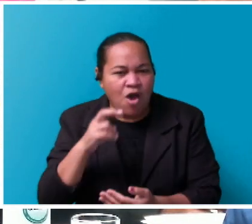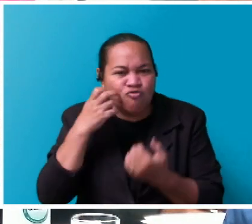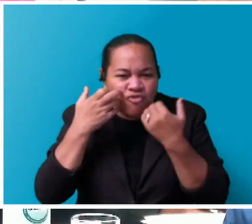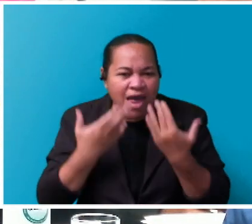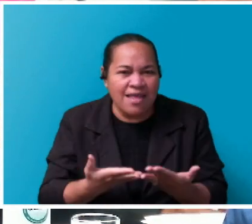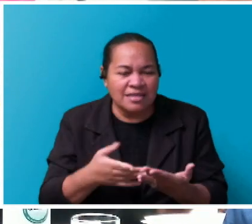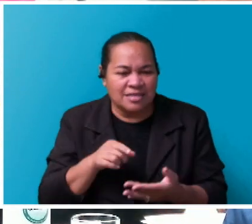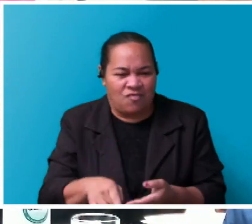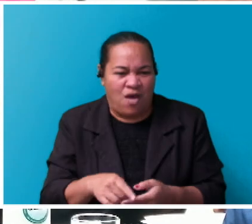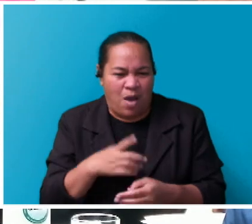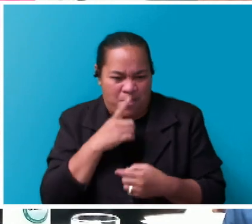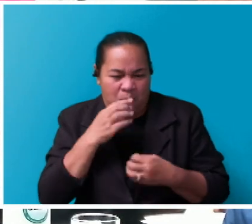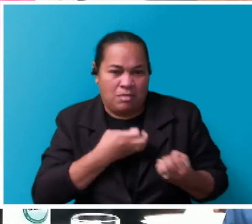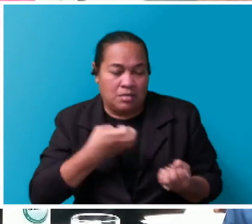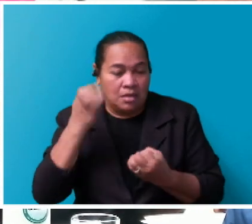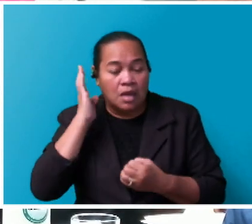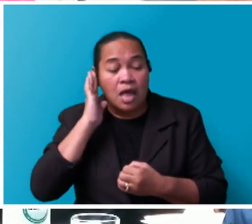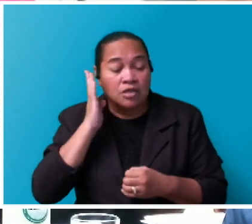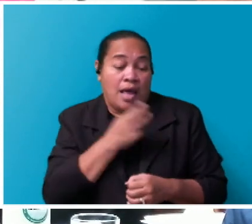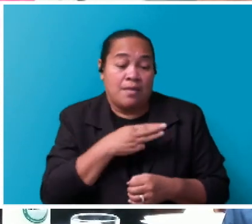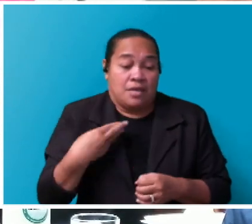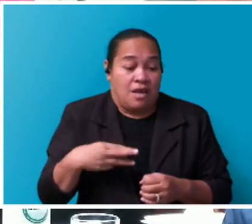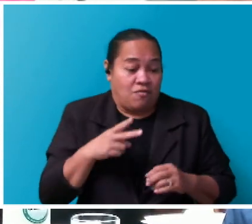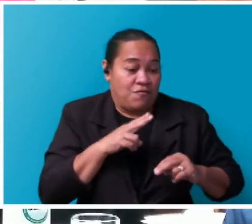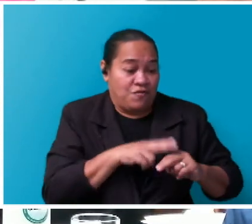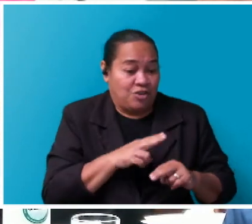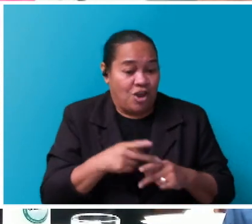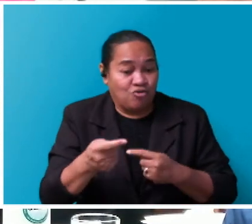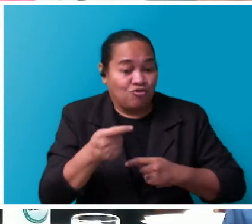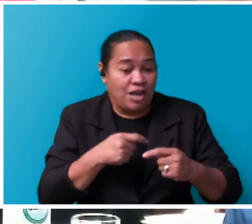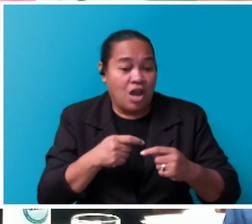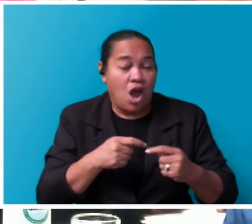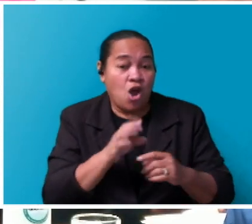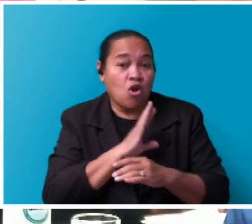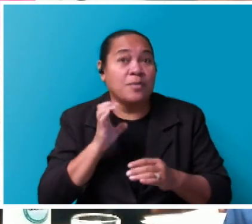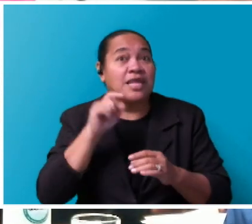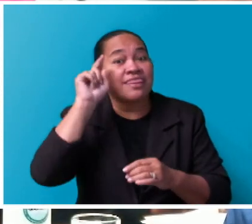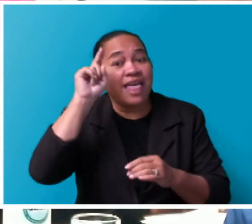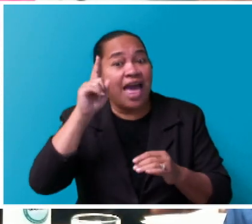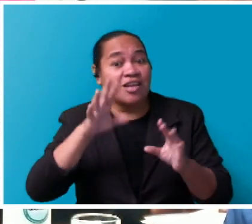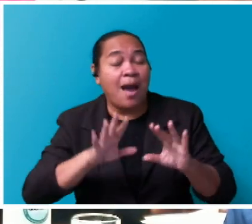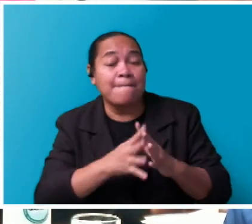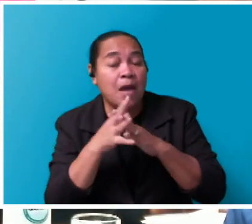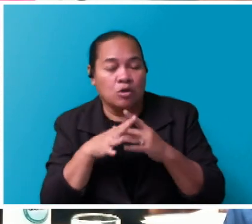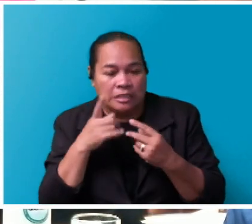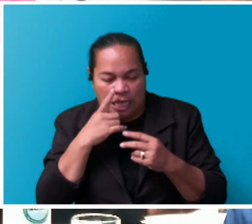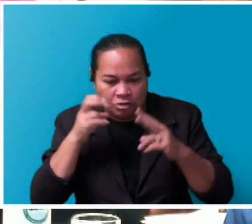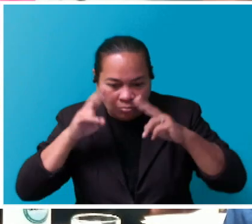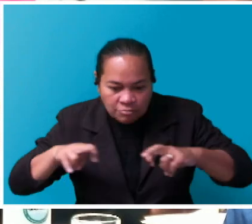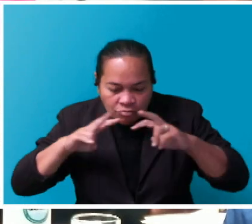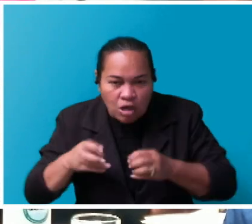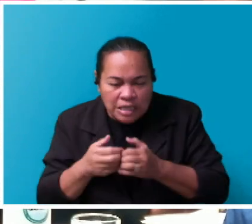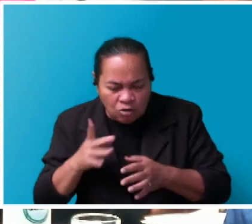the Ministry, through its Trade Commission in America, undertook a targeted survey to assess